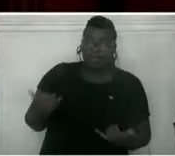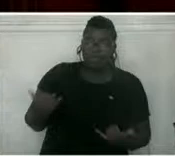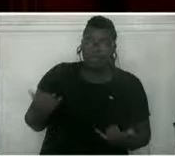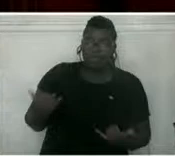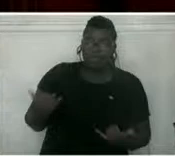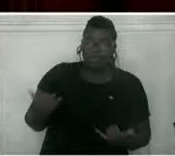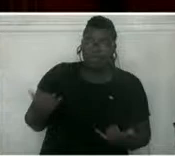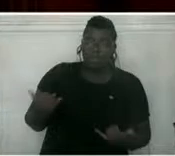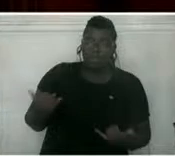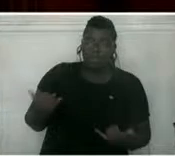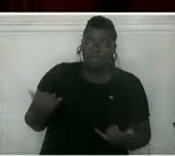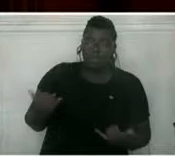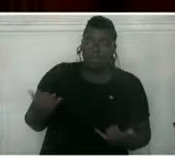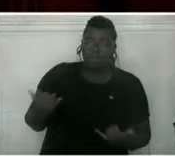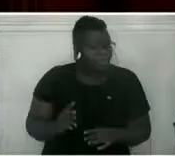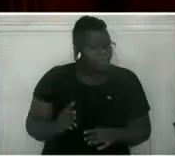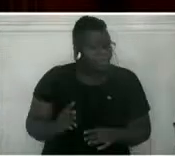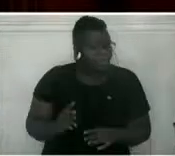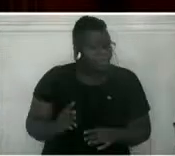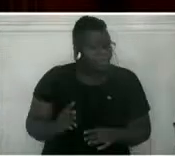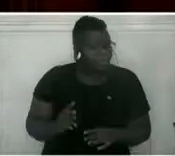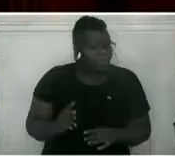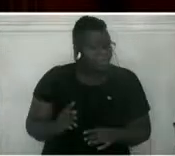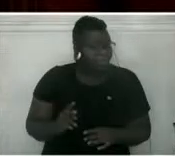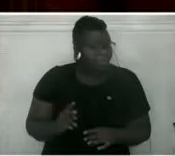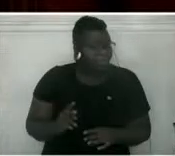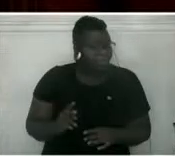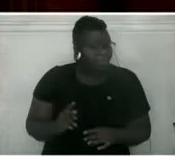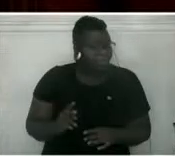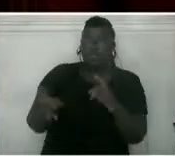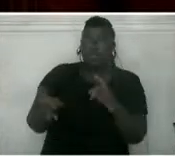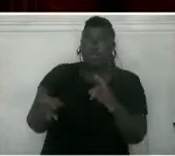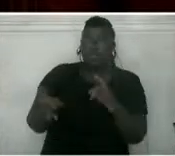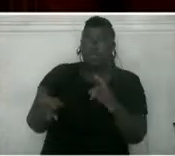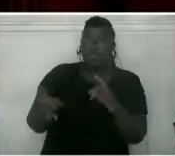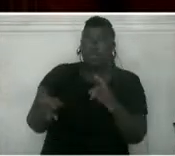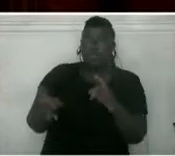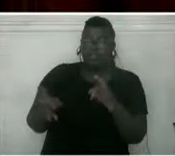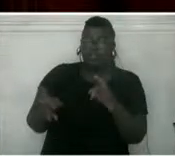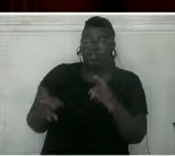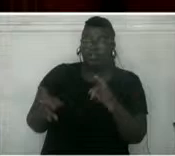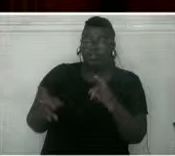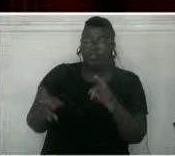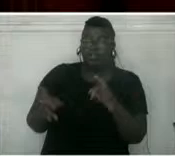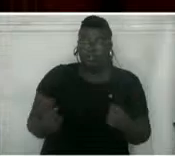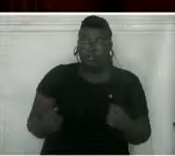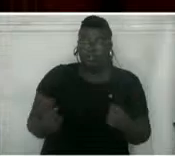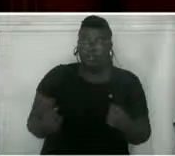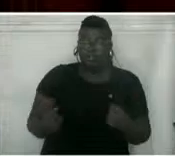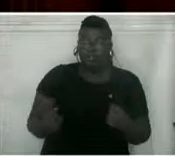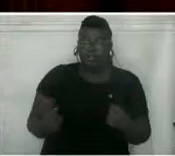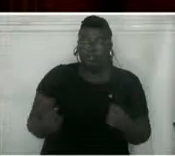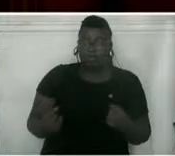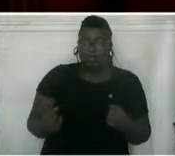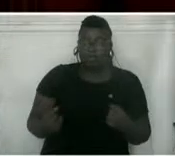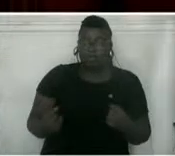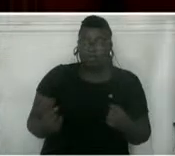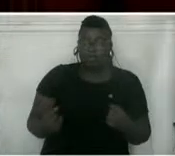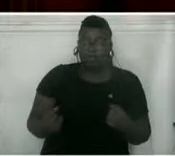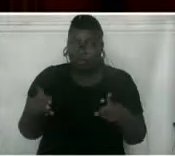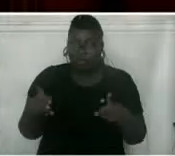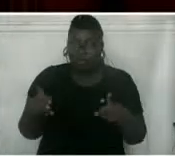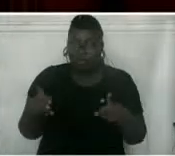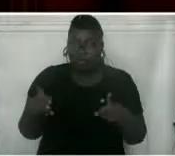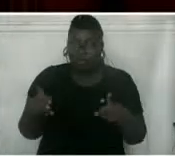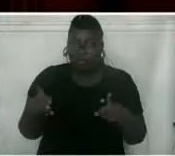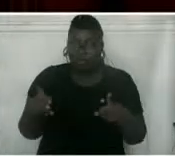of frontline services, the Office of the Premier conducted an unannounced visit to